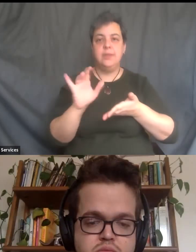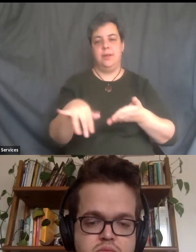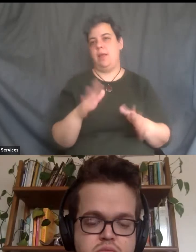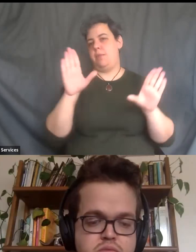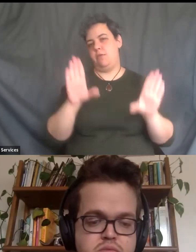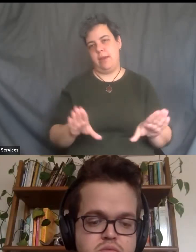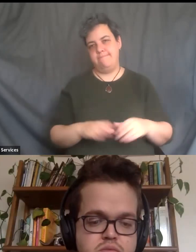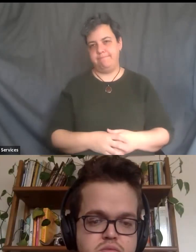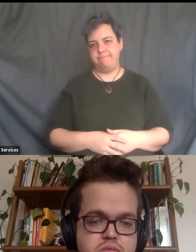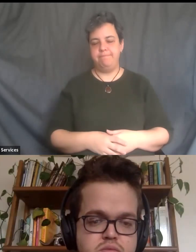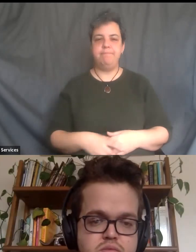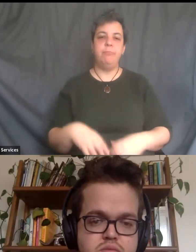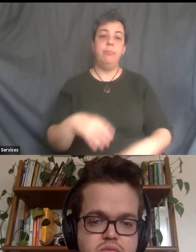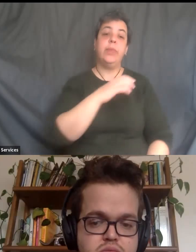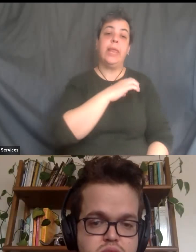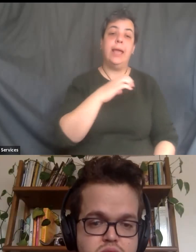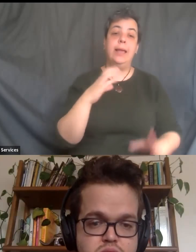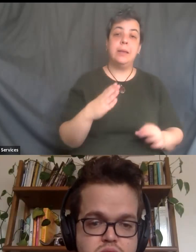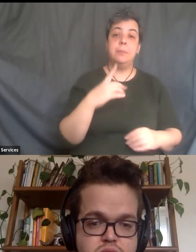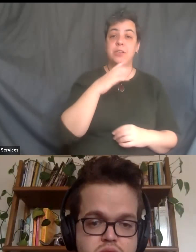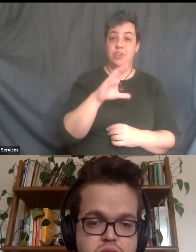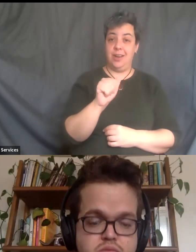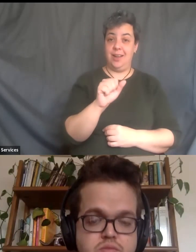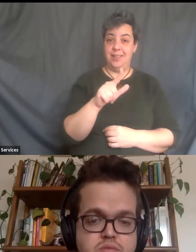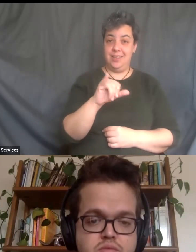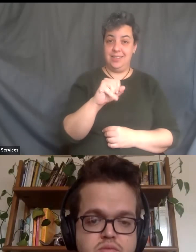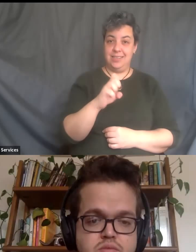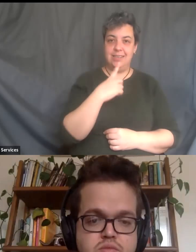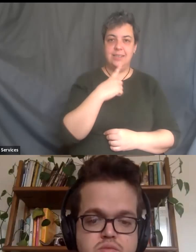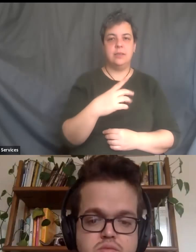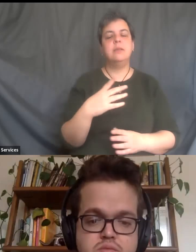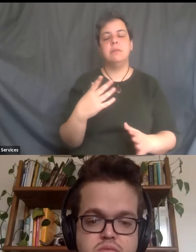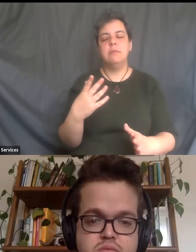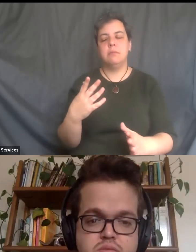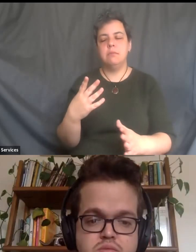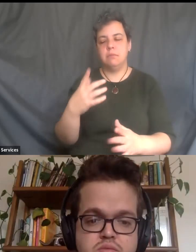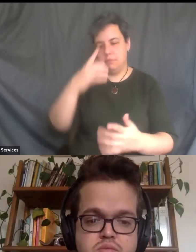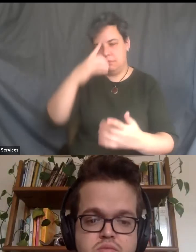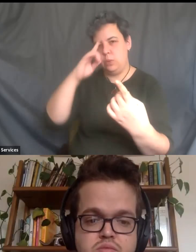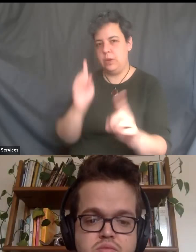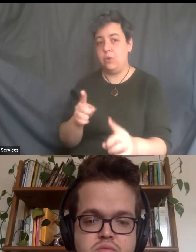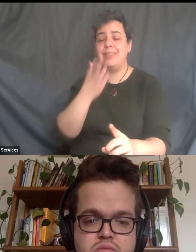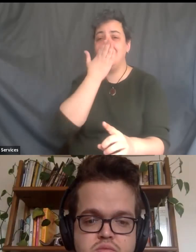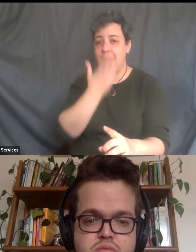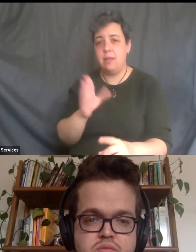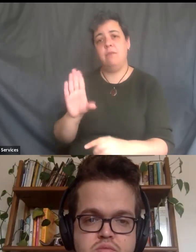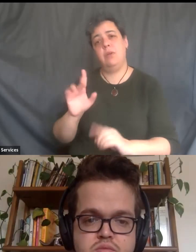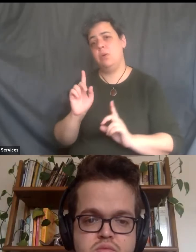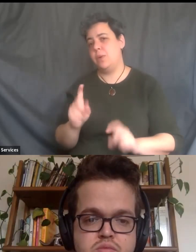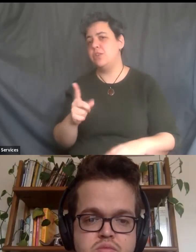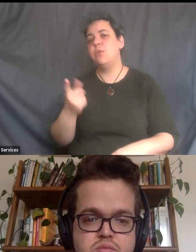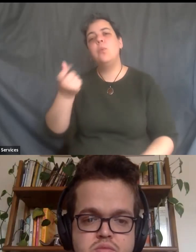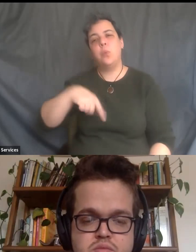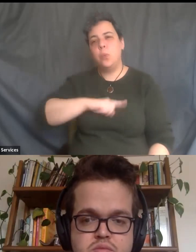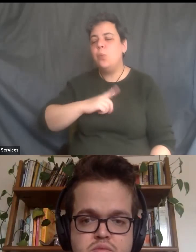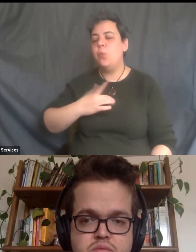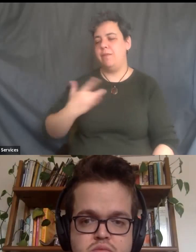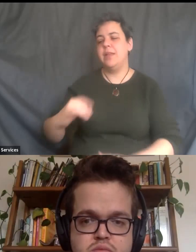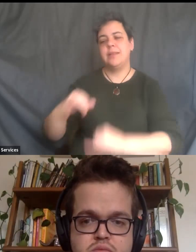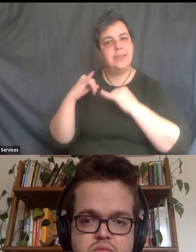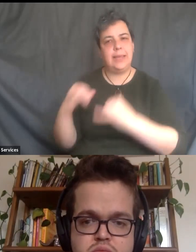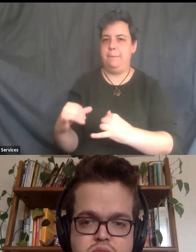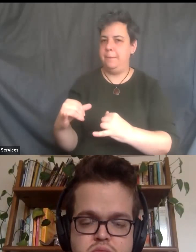Calise. How are you? Thank you for talking. We feel your pain,